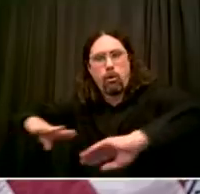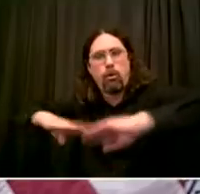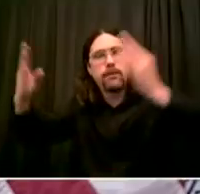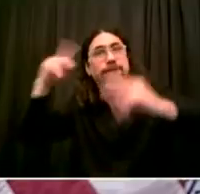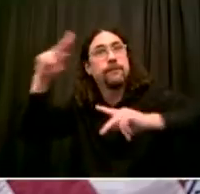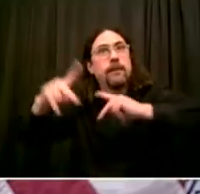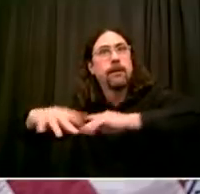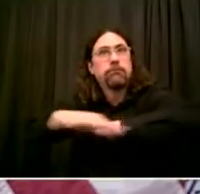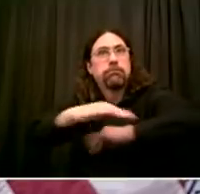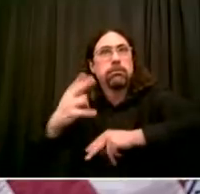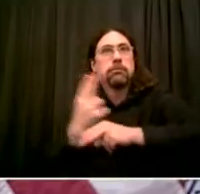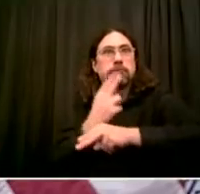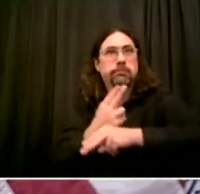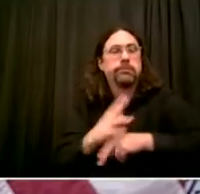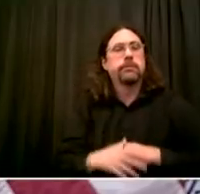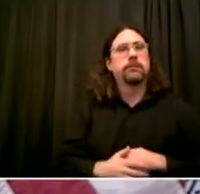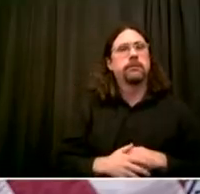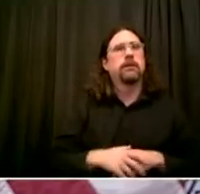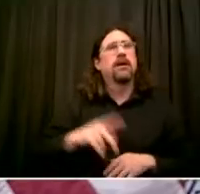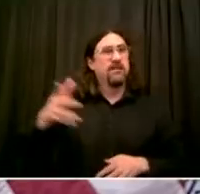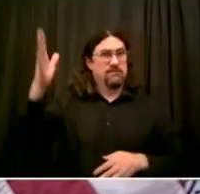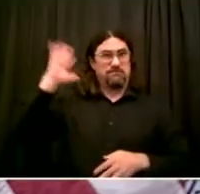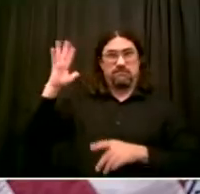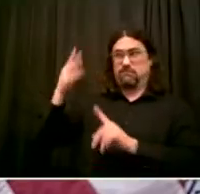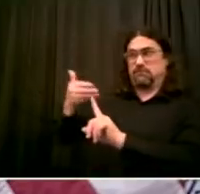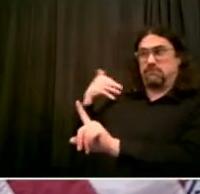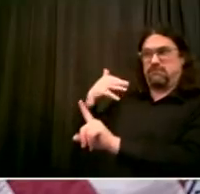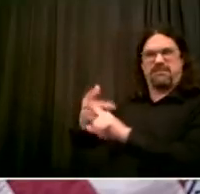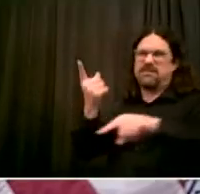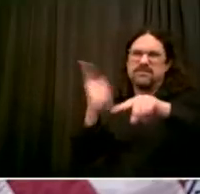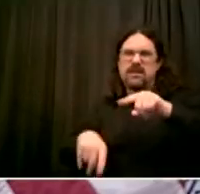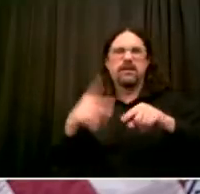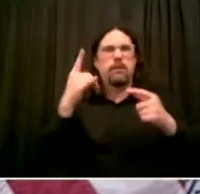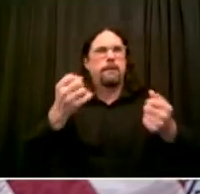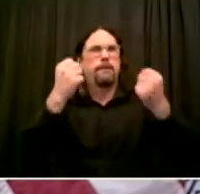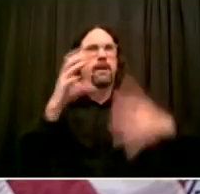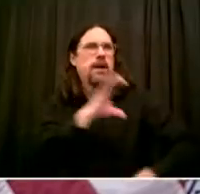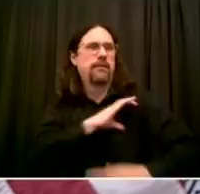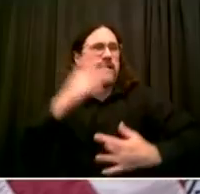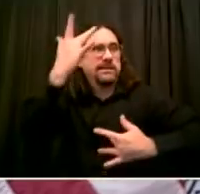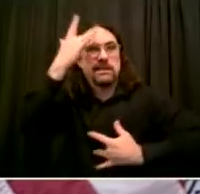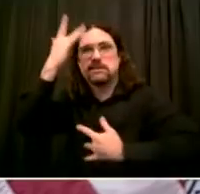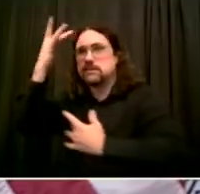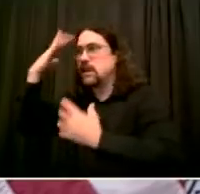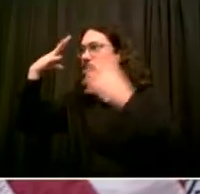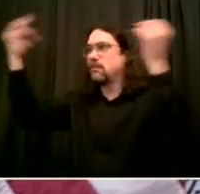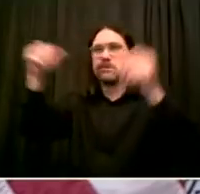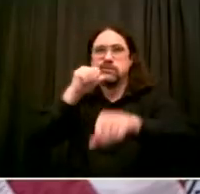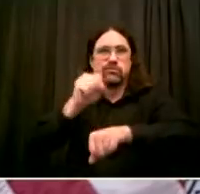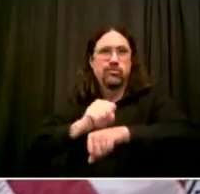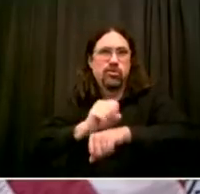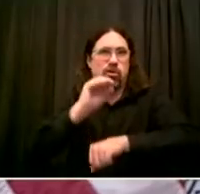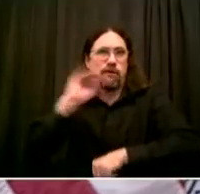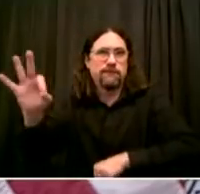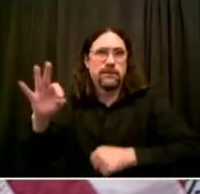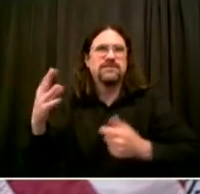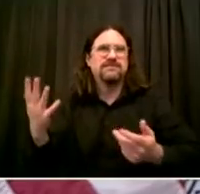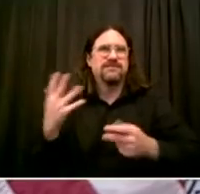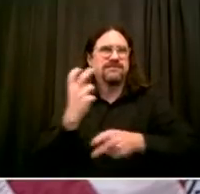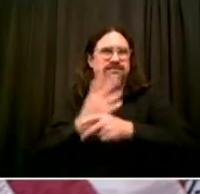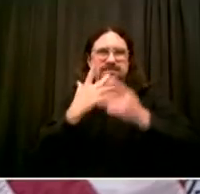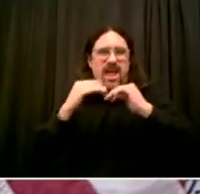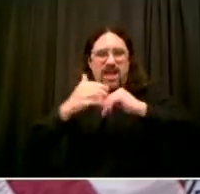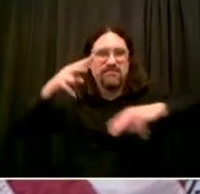and the proof has been in the pudding. It is a great idea, Gersh, and it's working real well, and it's been executed safely. So I think the parallel with the bars and